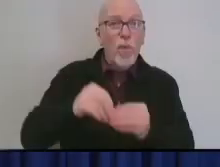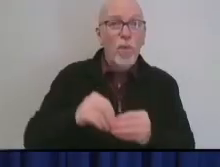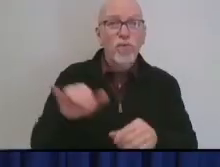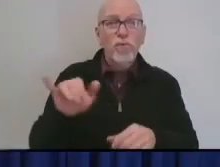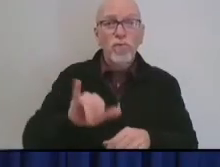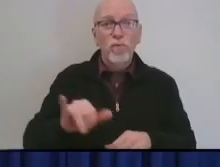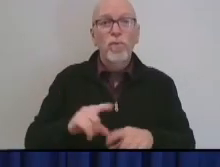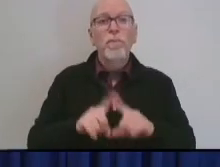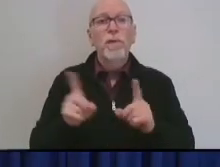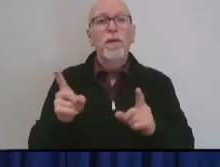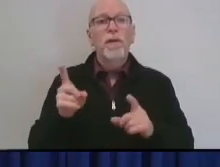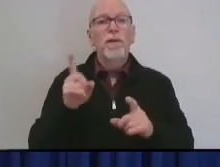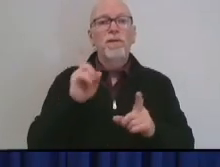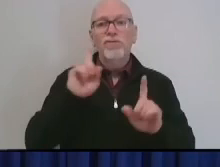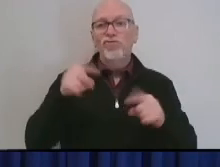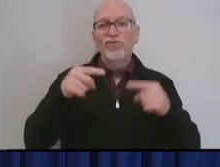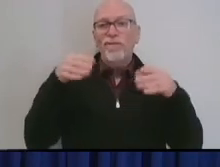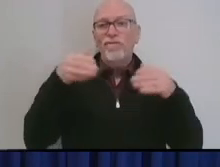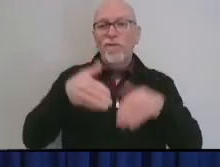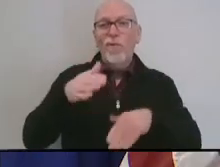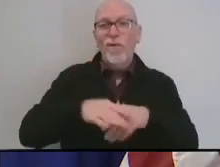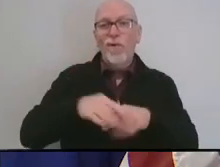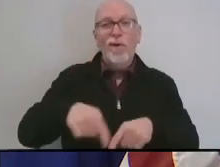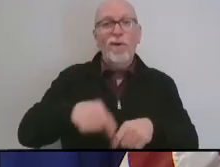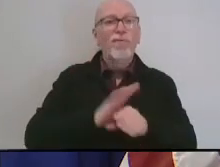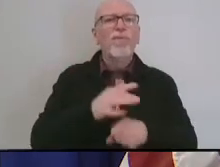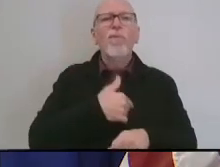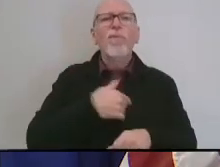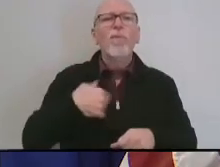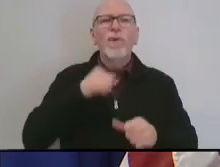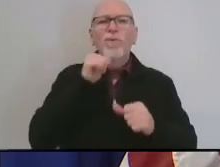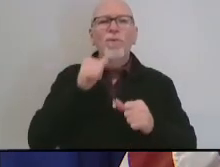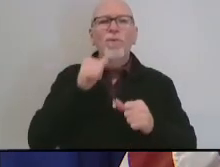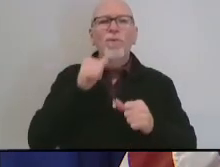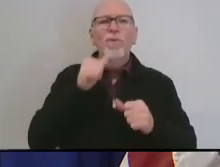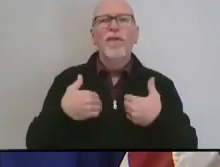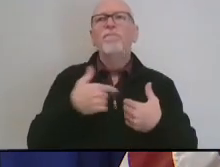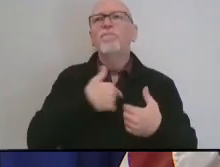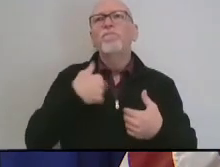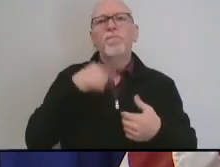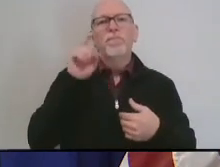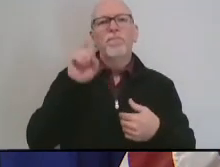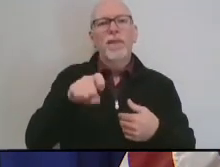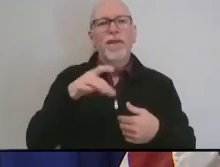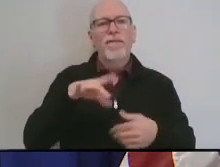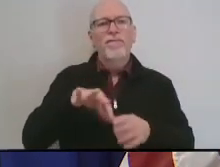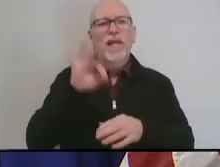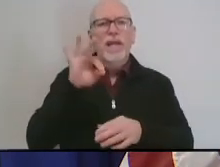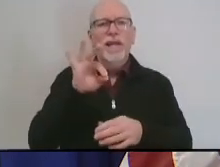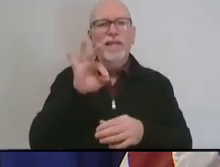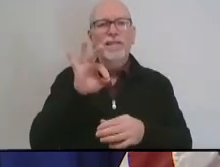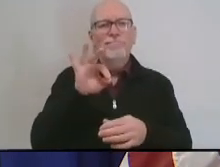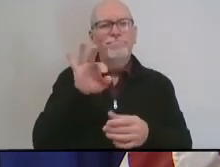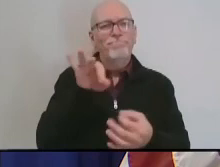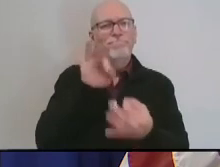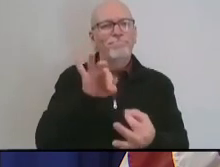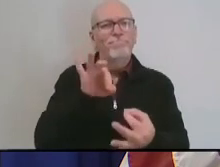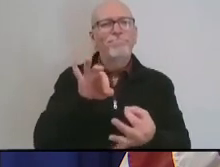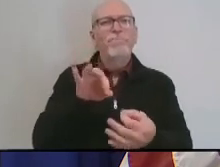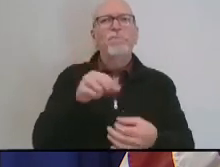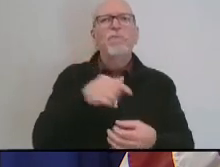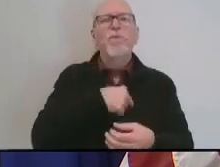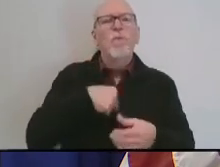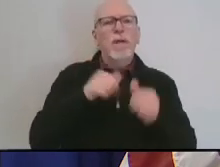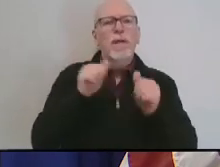on just this. And so we got to find that sweet spot of being able to make sure we're